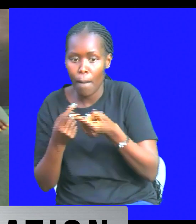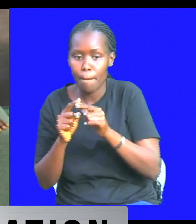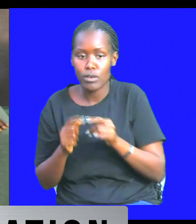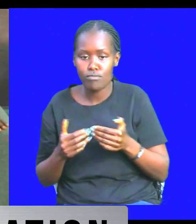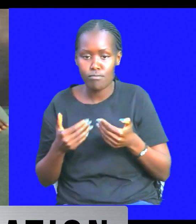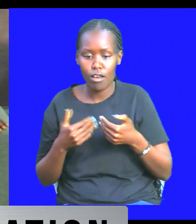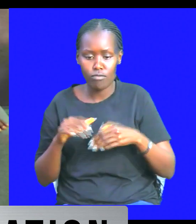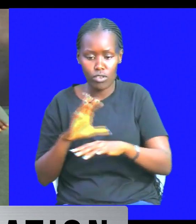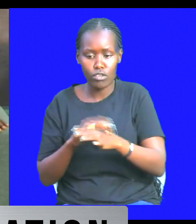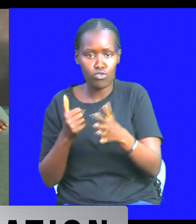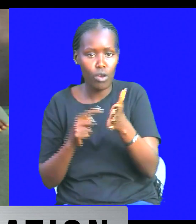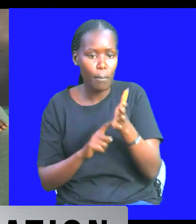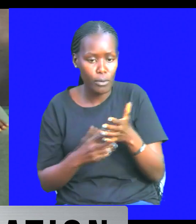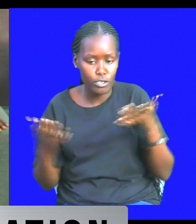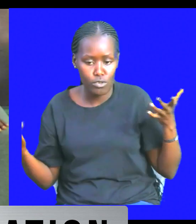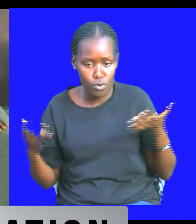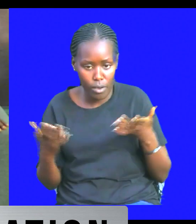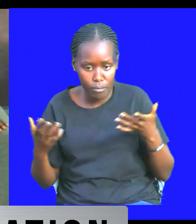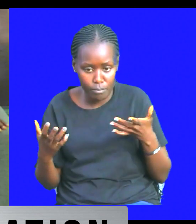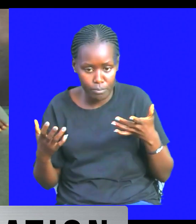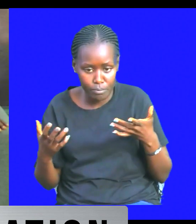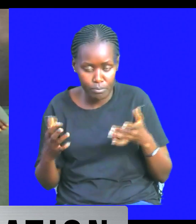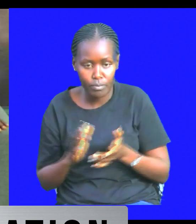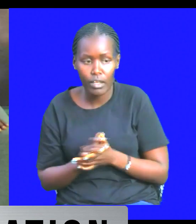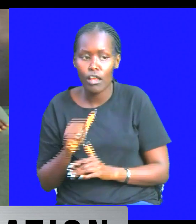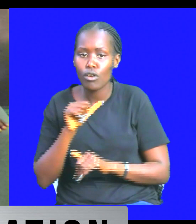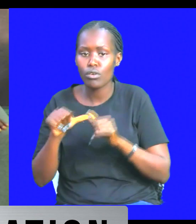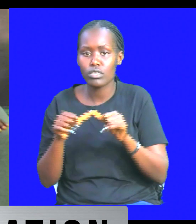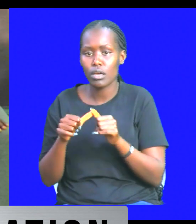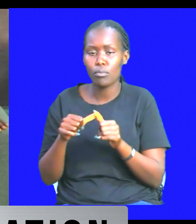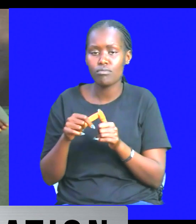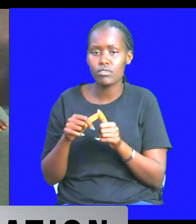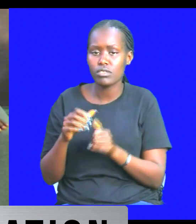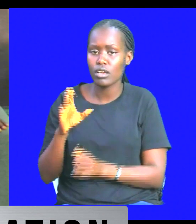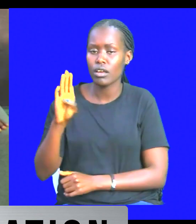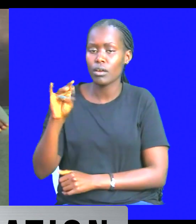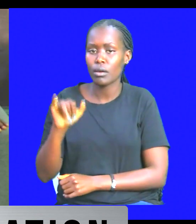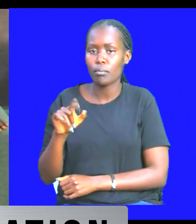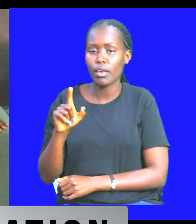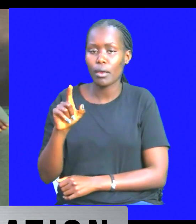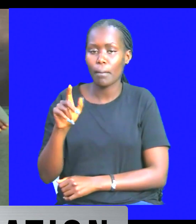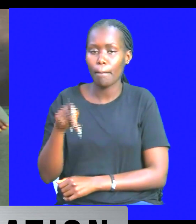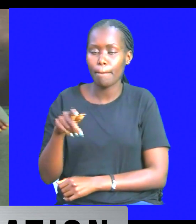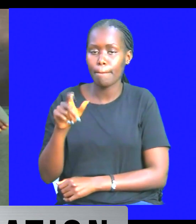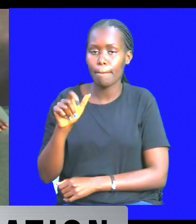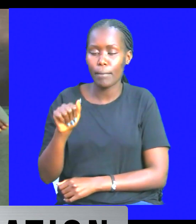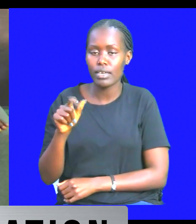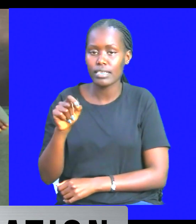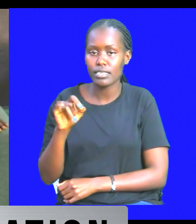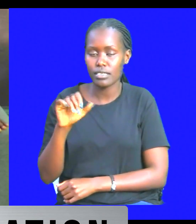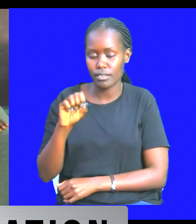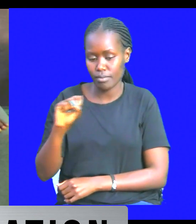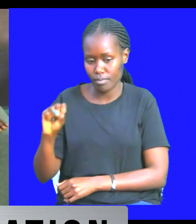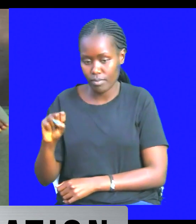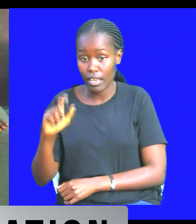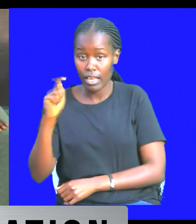for us, Jonah, and this is not about the bipartisan. As Kenyans, we must get to a point that we do